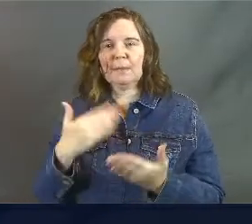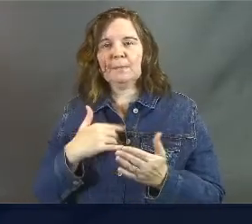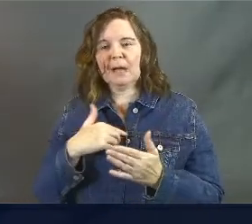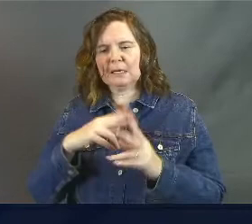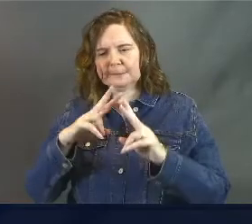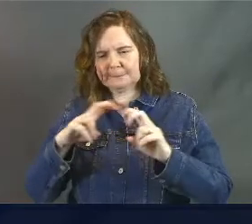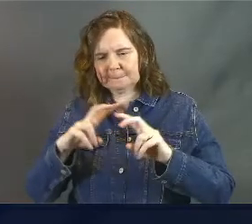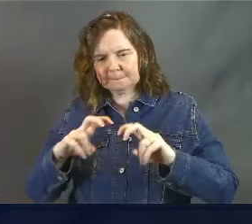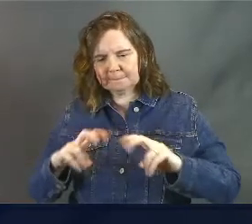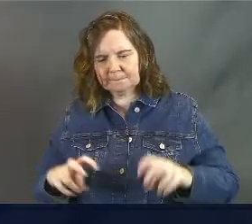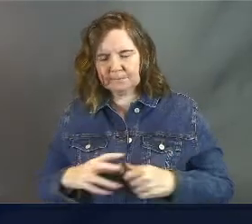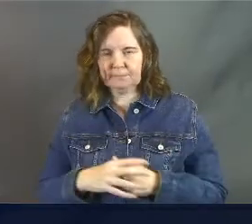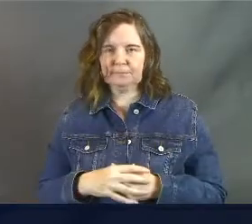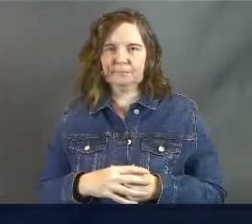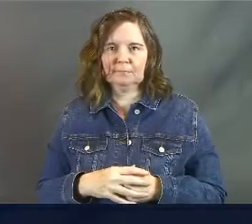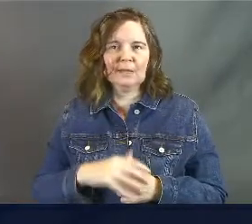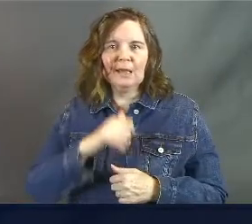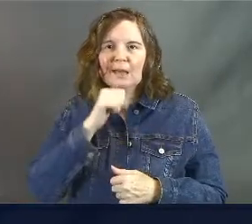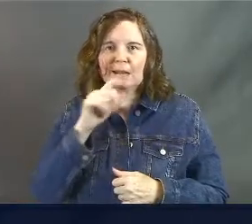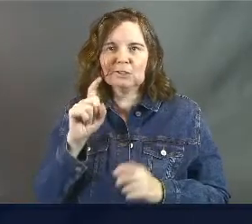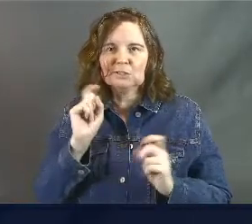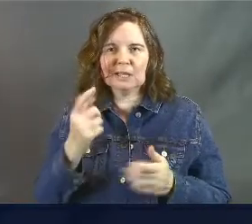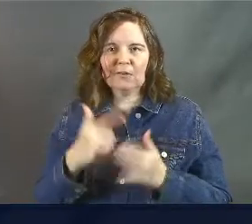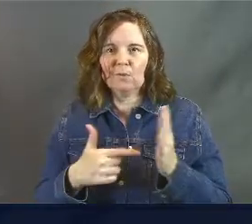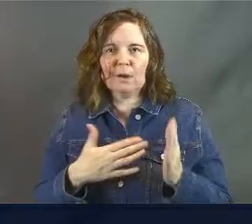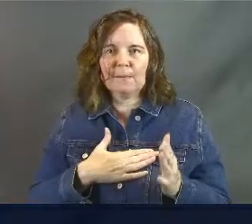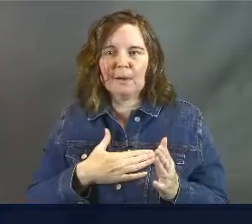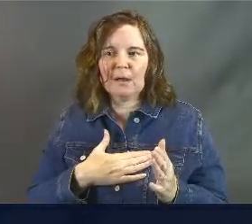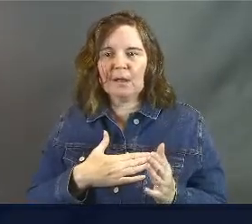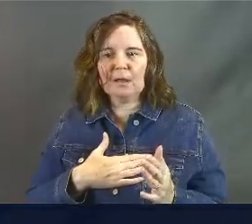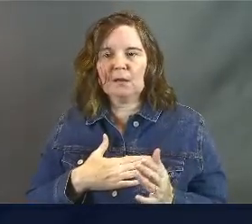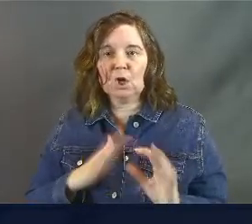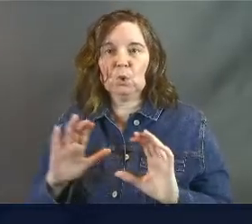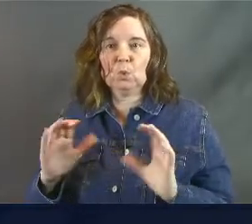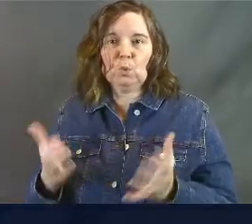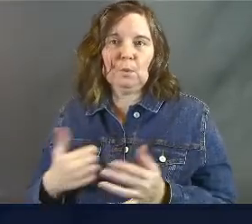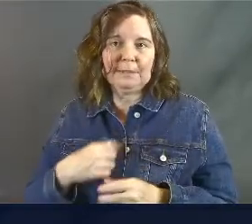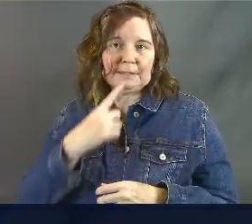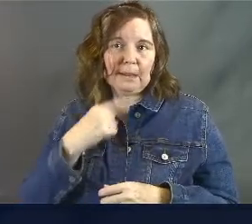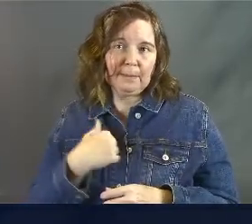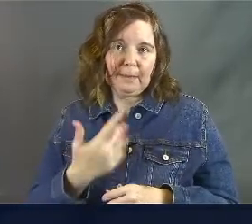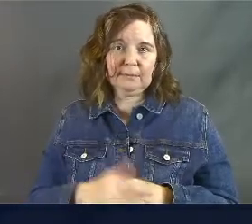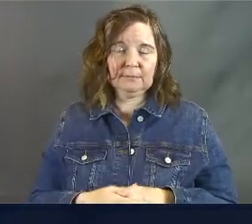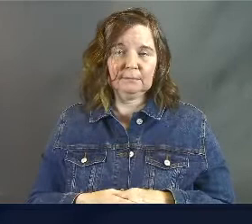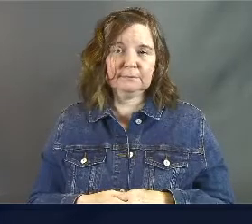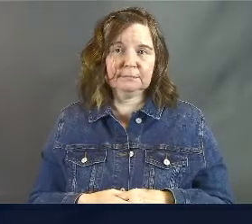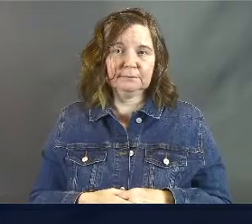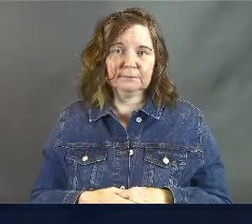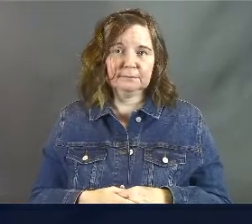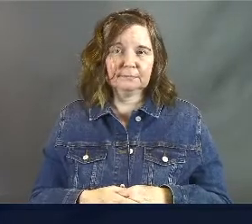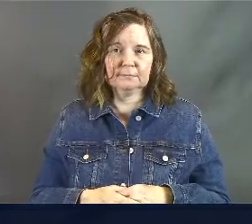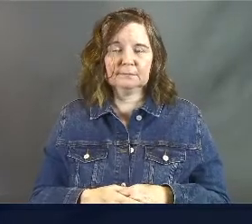I should dig a little bit deeper and not just give what my group is telling me.